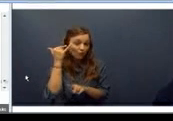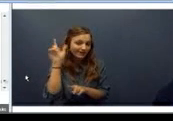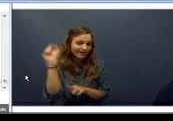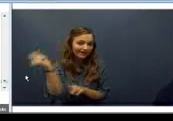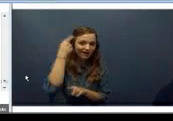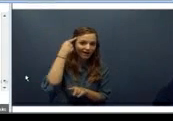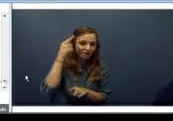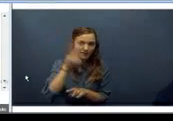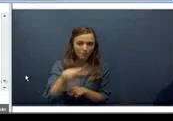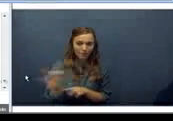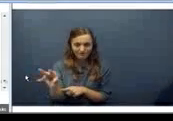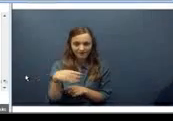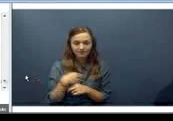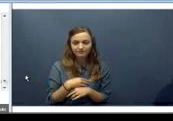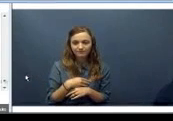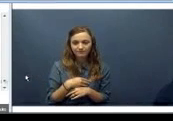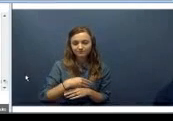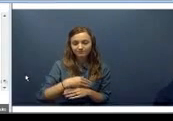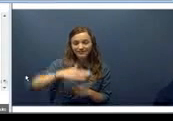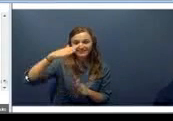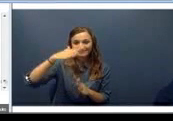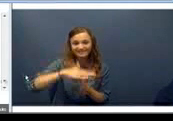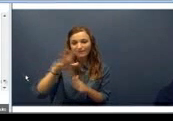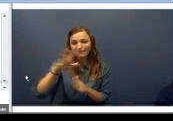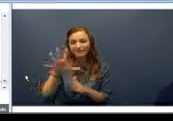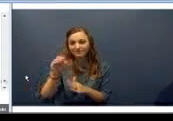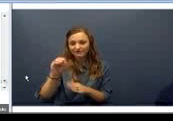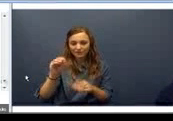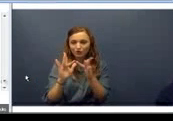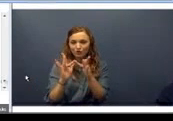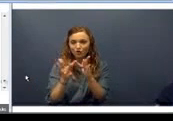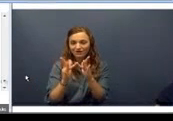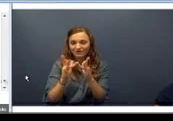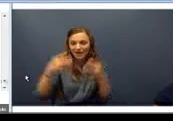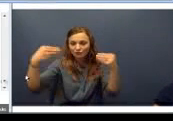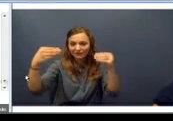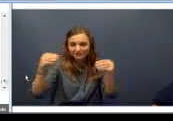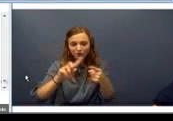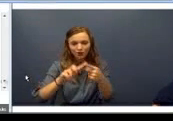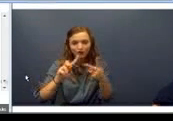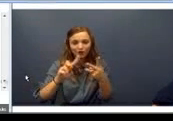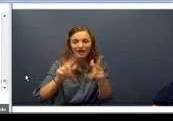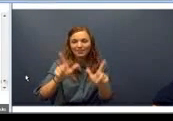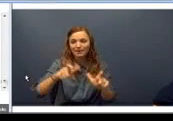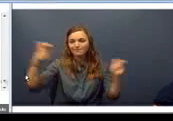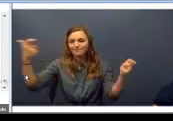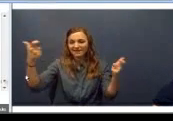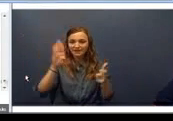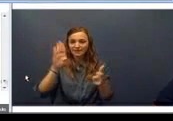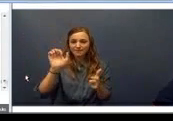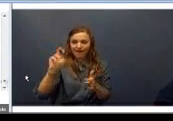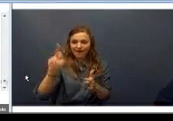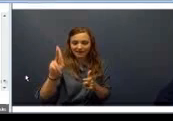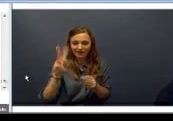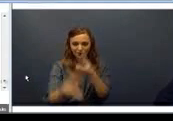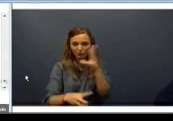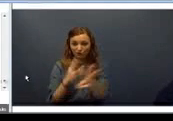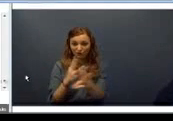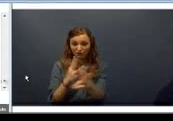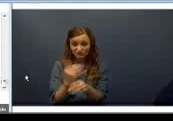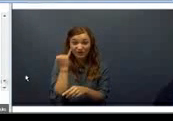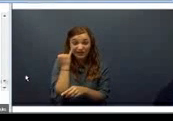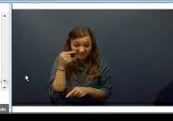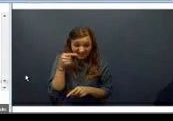a California government website, a top 50 online retailer, and one of the biggest banks in the world.